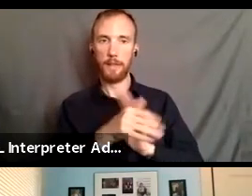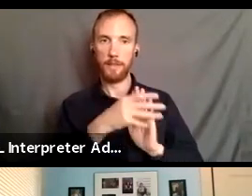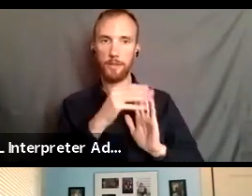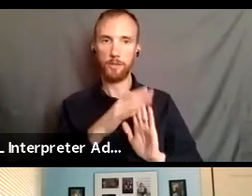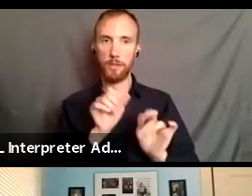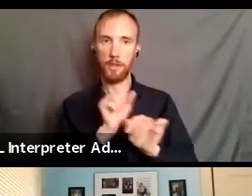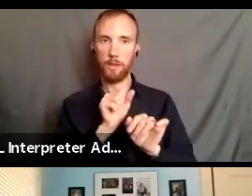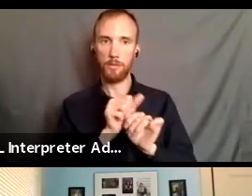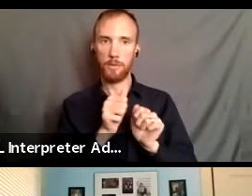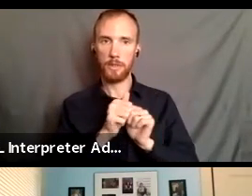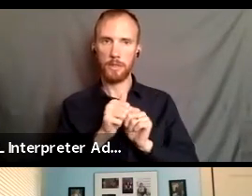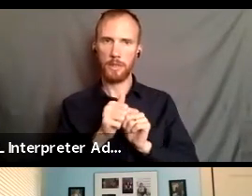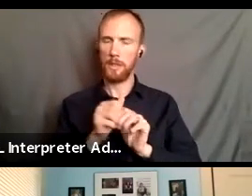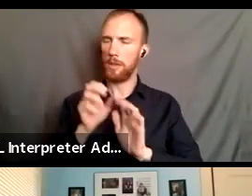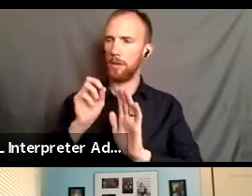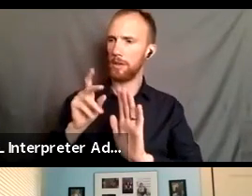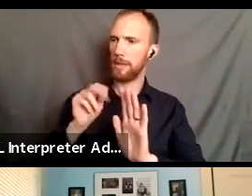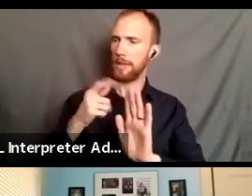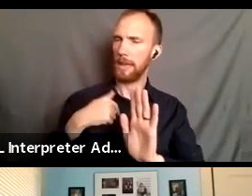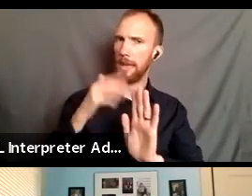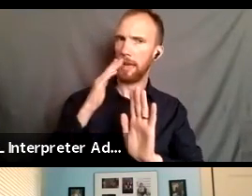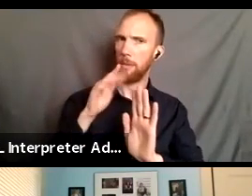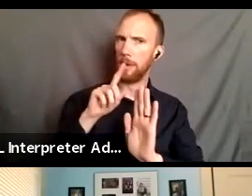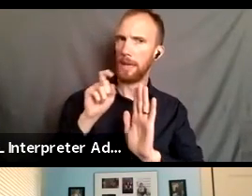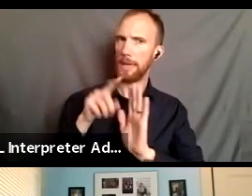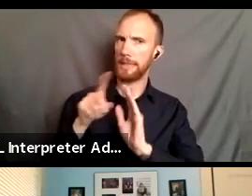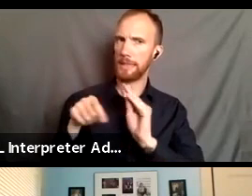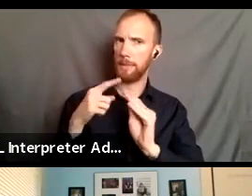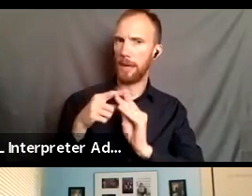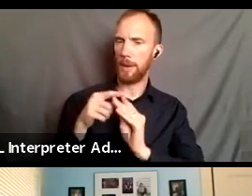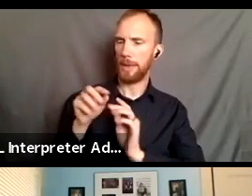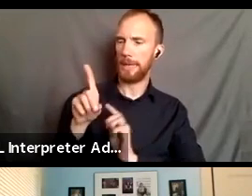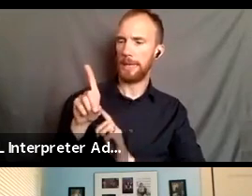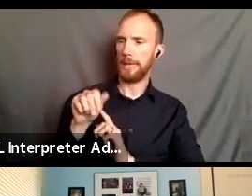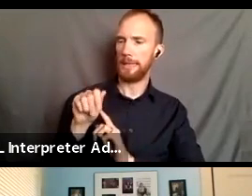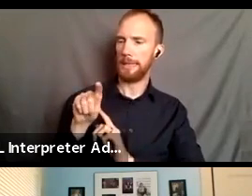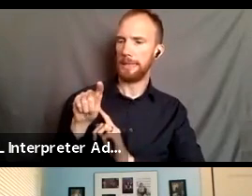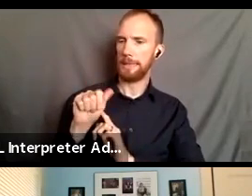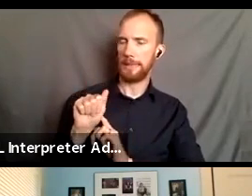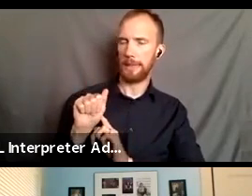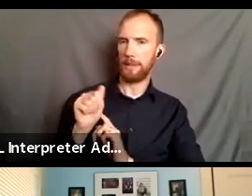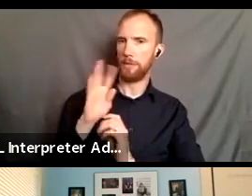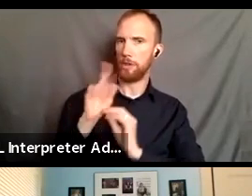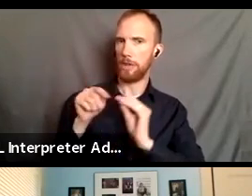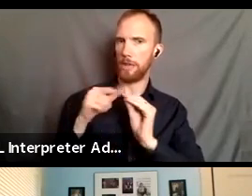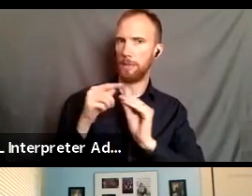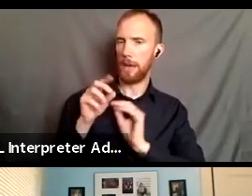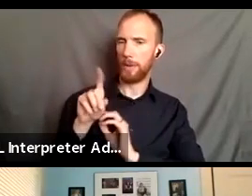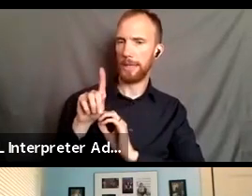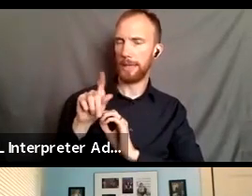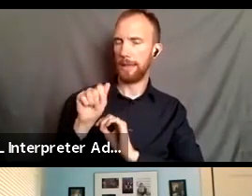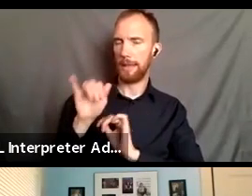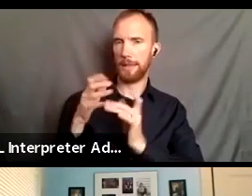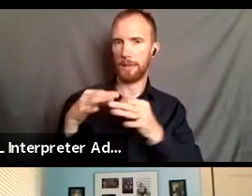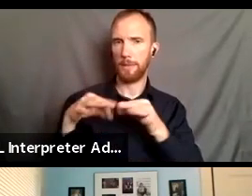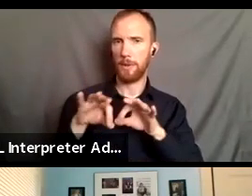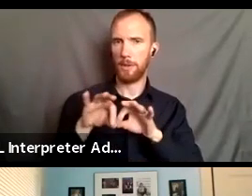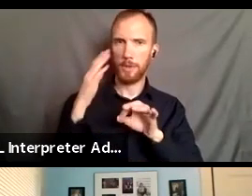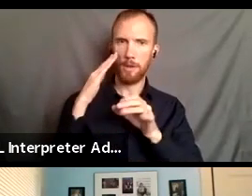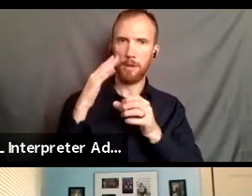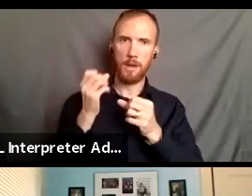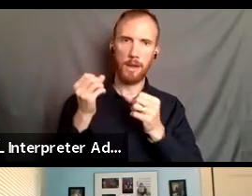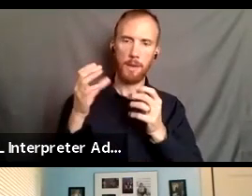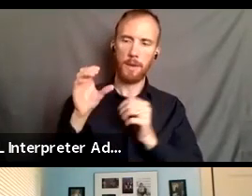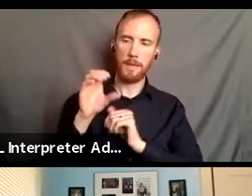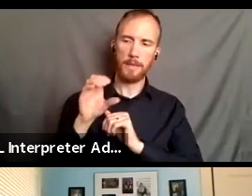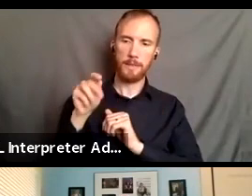we've done a lot of talking today about data yeah data is important do we have data on the number of cps students who